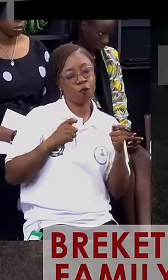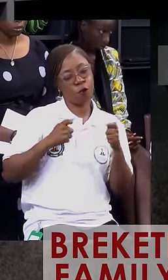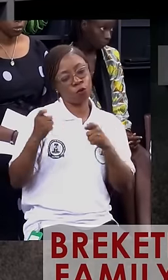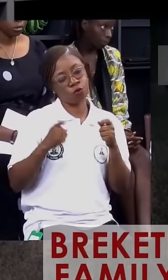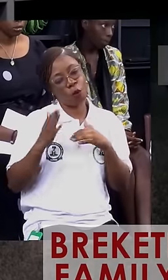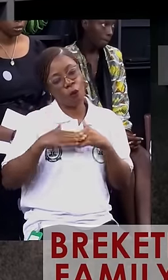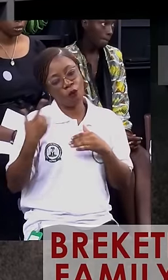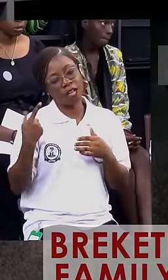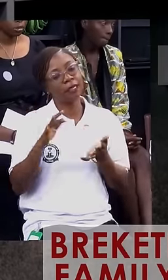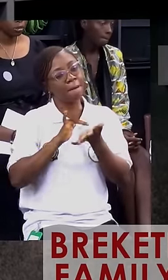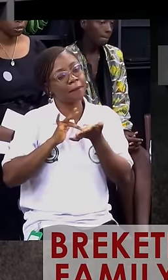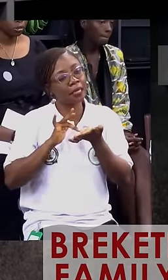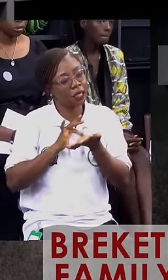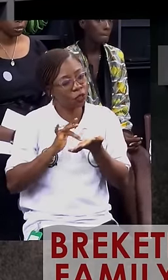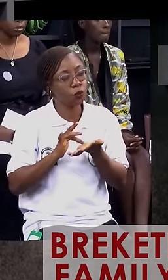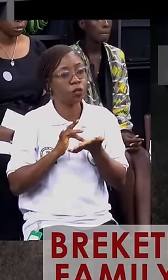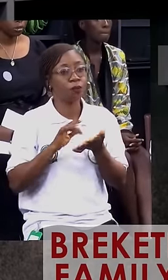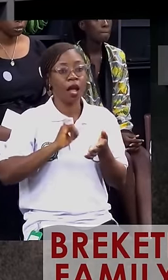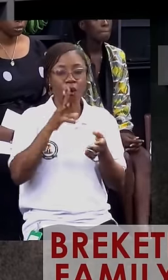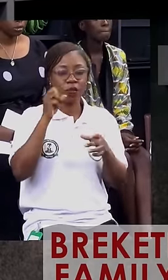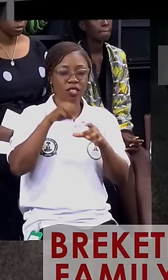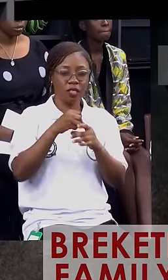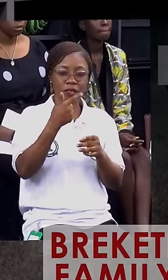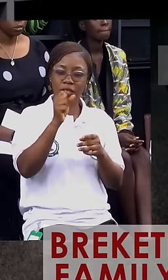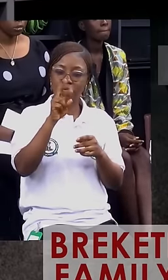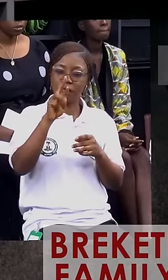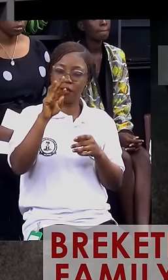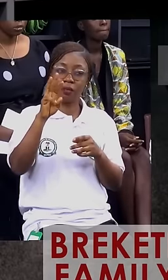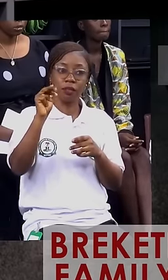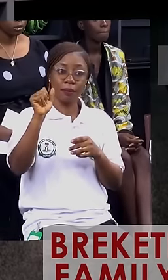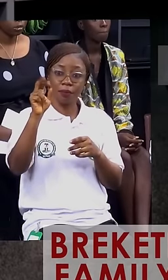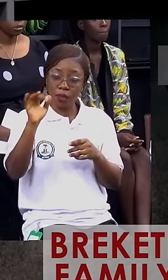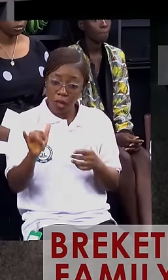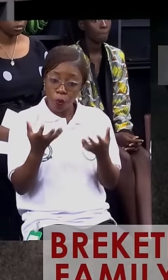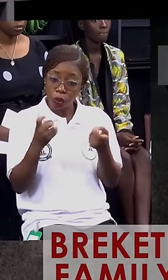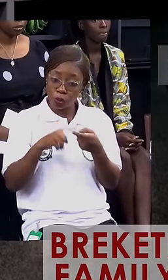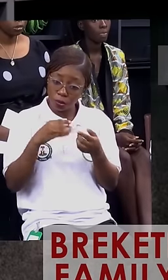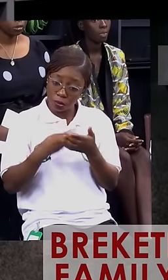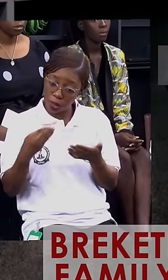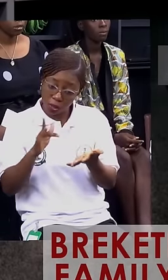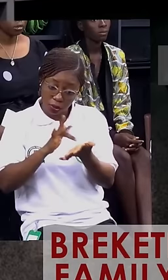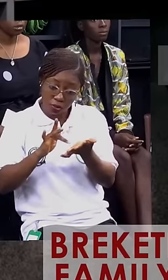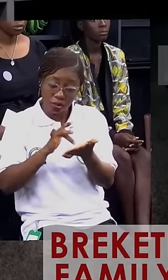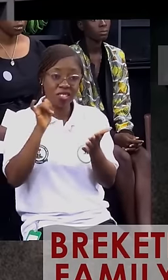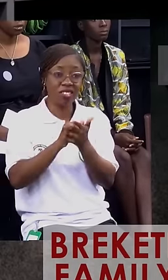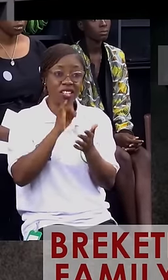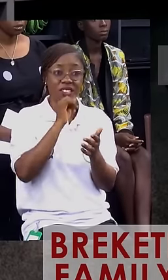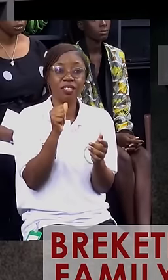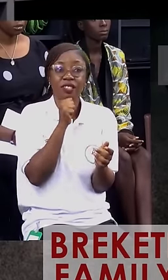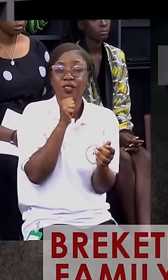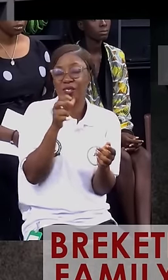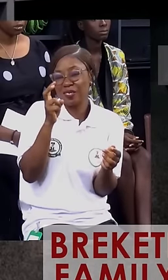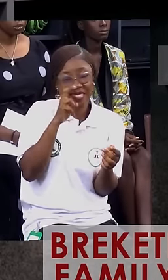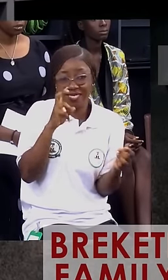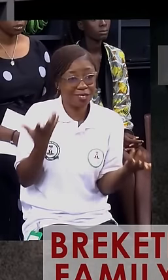the medications. I was in Germany. I just wanted to buy one small medication that is even not even